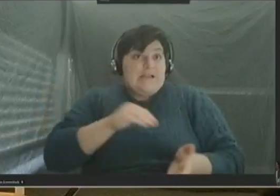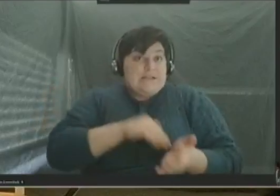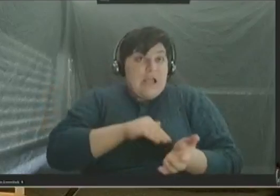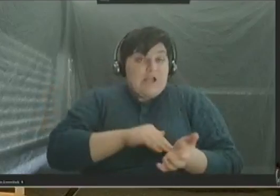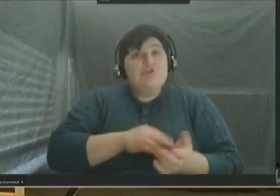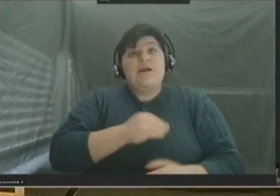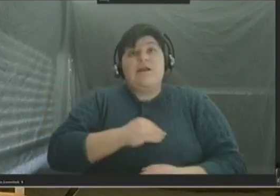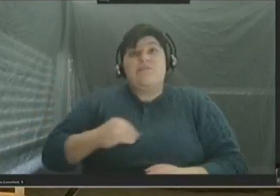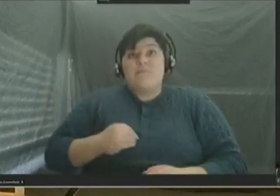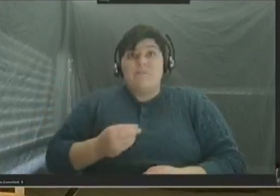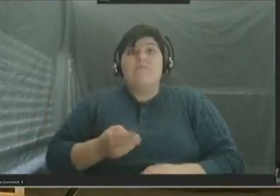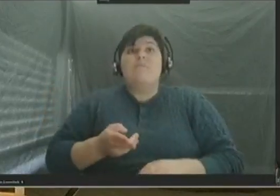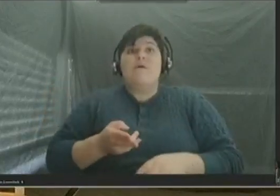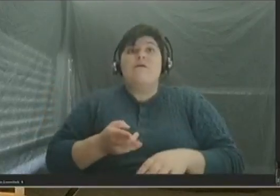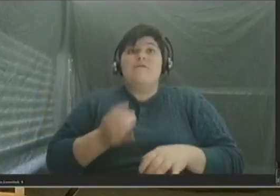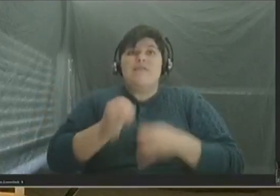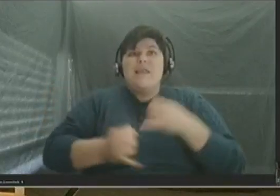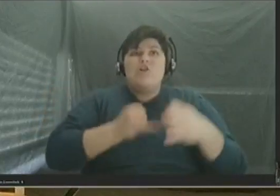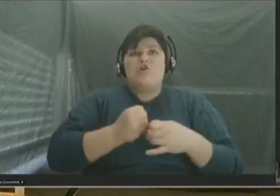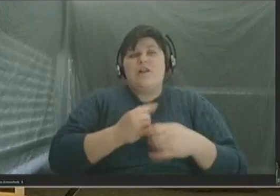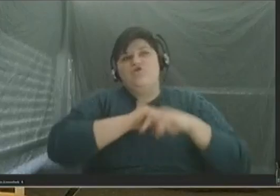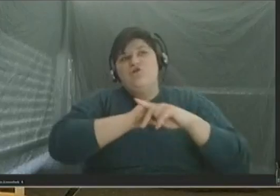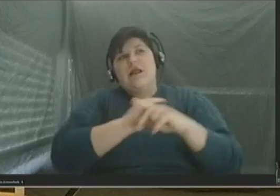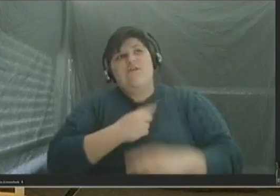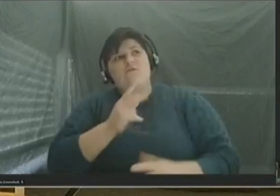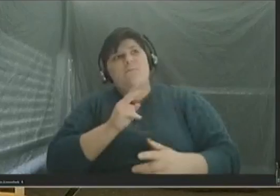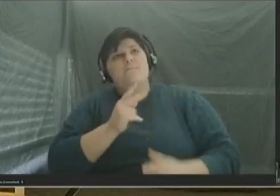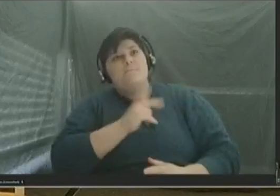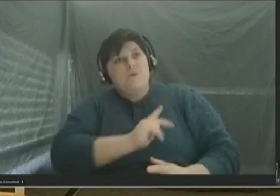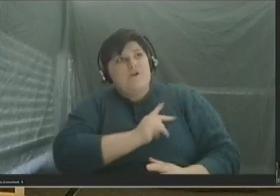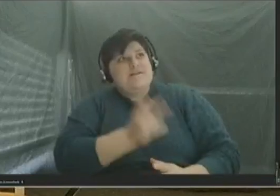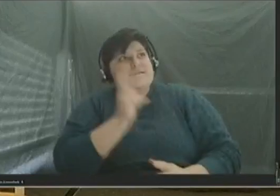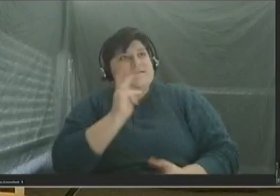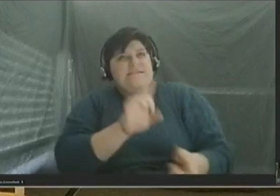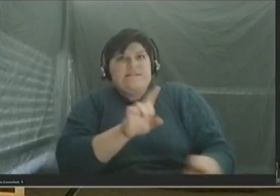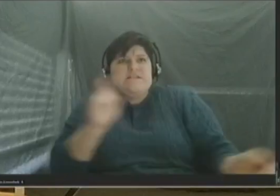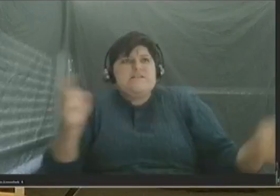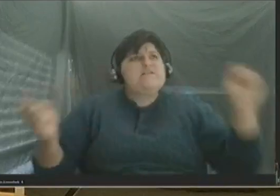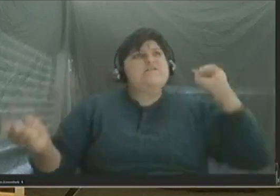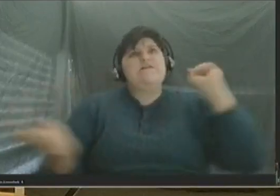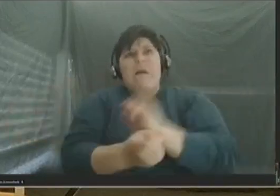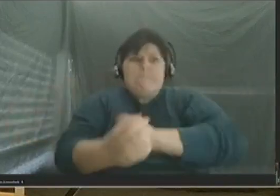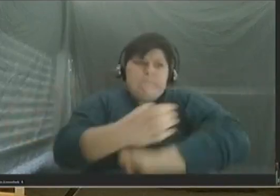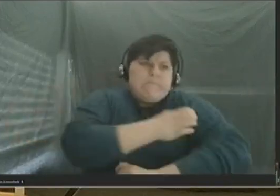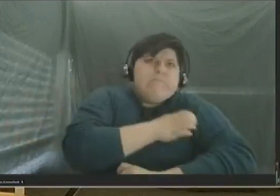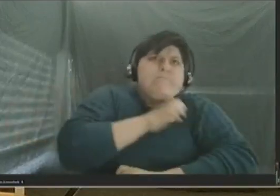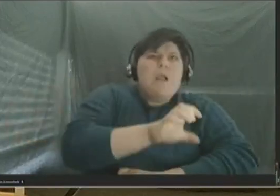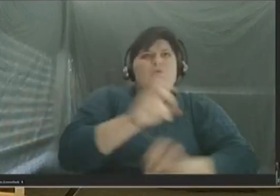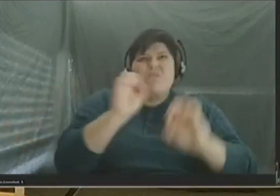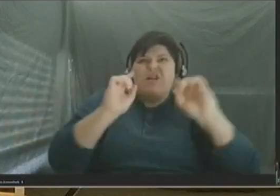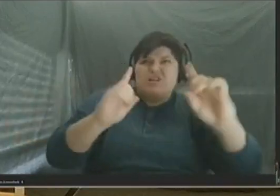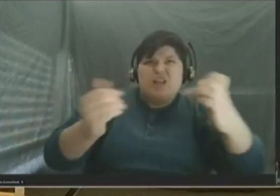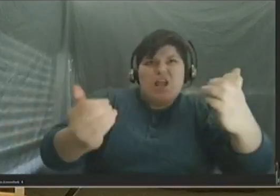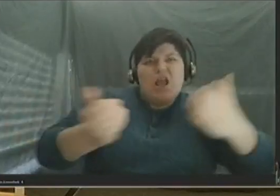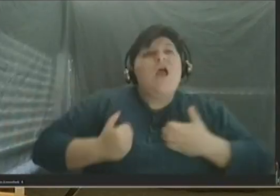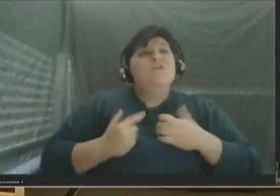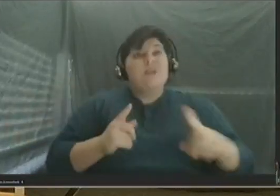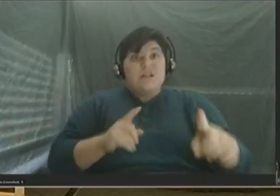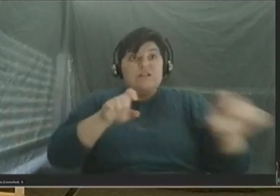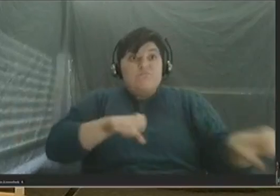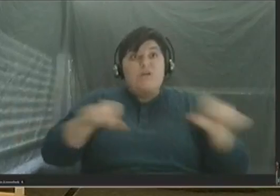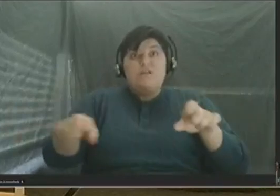Air National Guard, I have personally witnessed the transformative power of education and its ability to